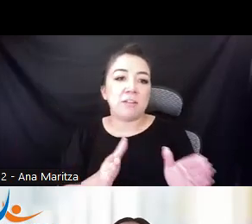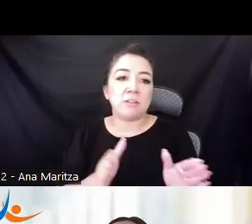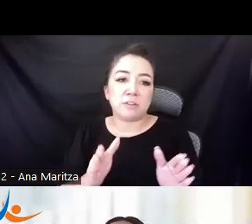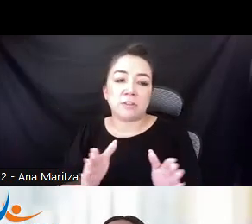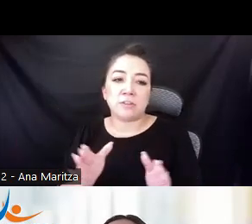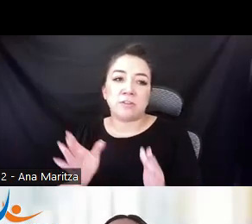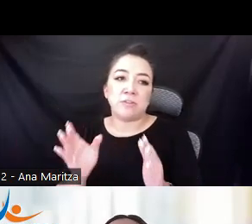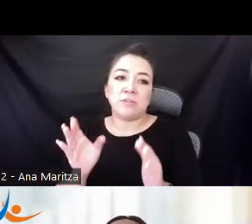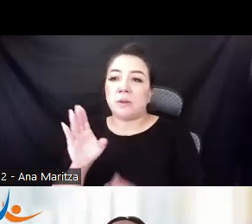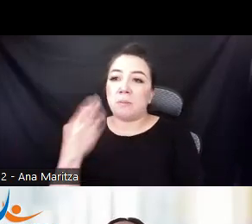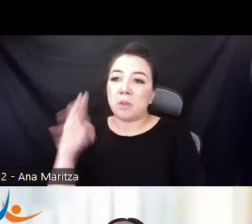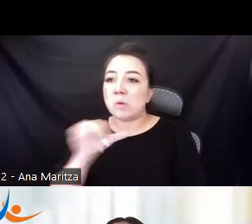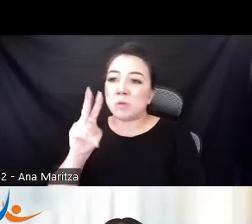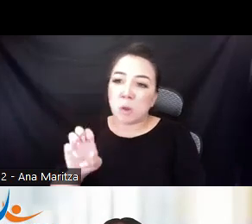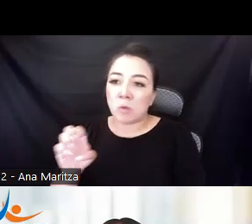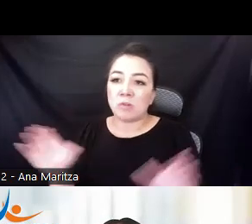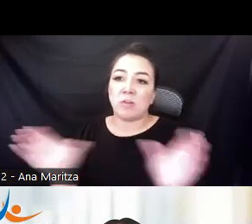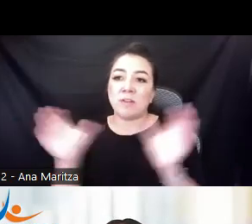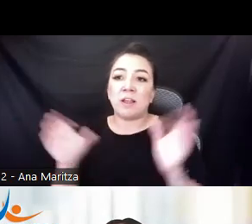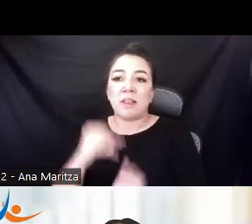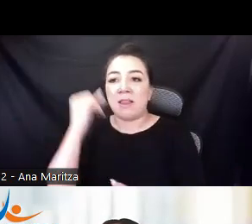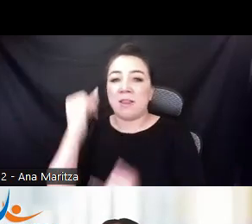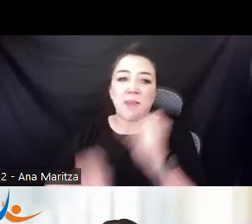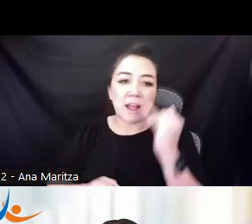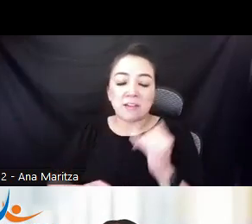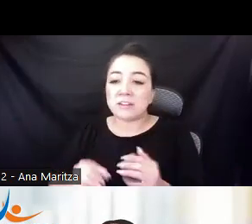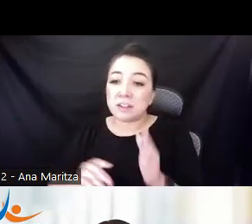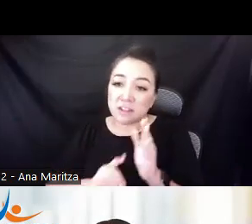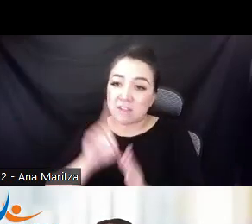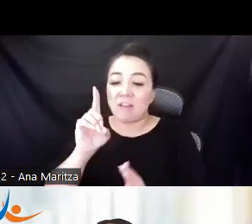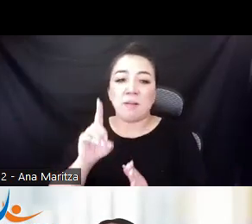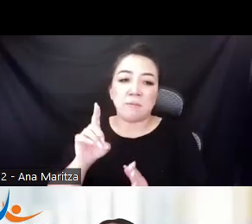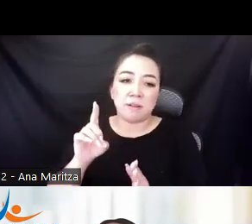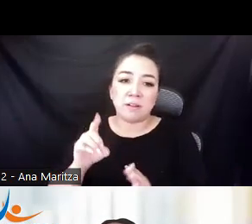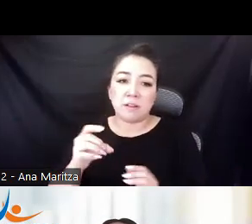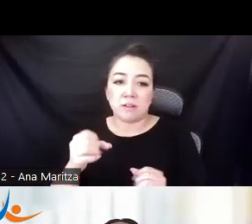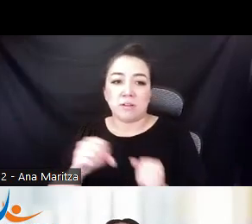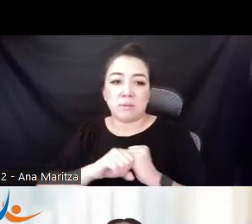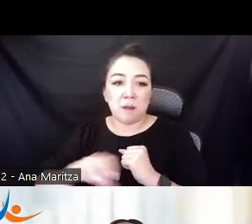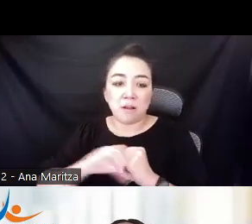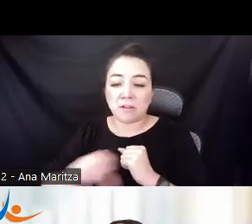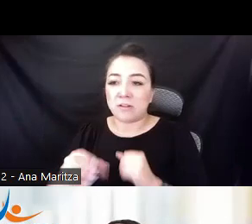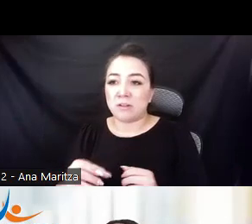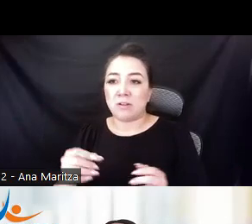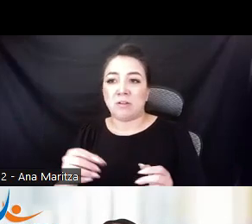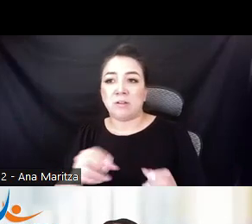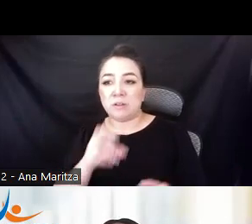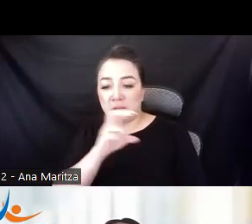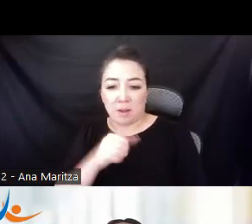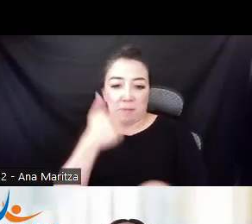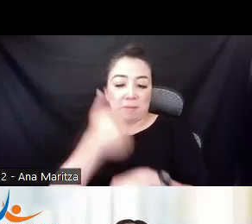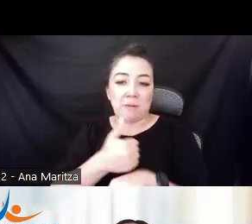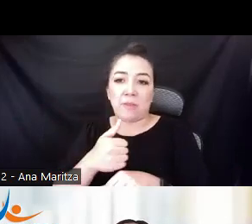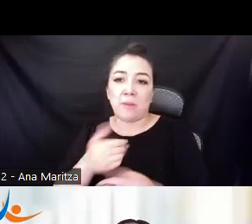Zone certification. The last deliverable is to develop and secure a sponsor to carry out the work to implement the transformation